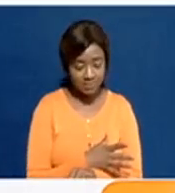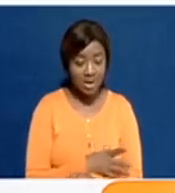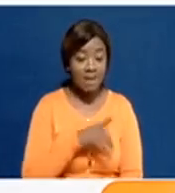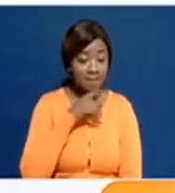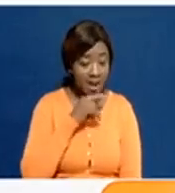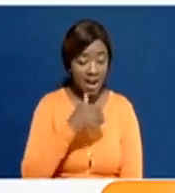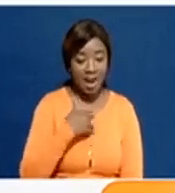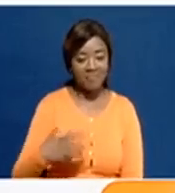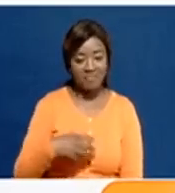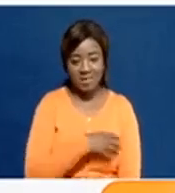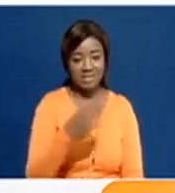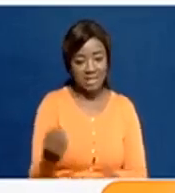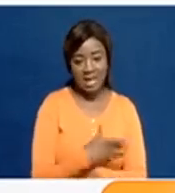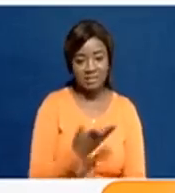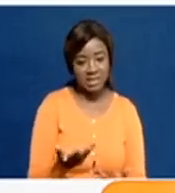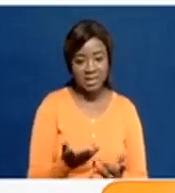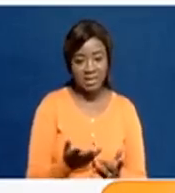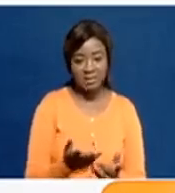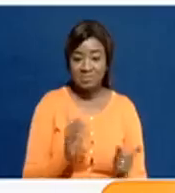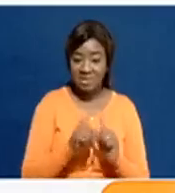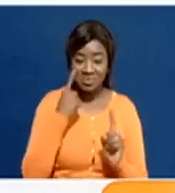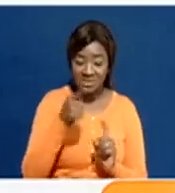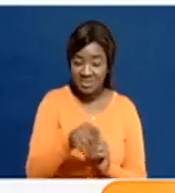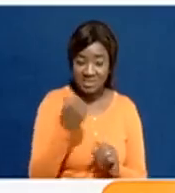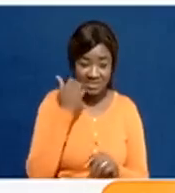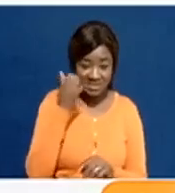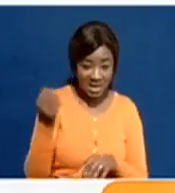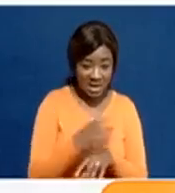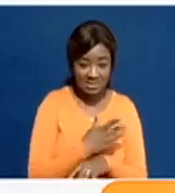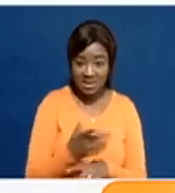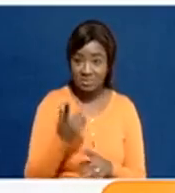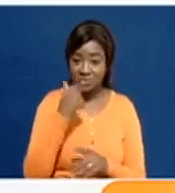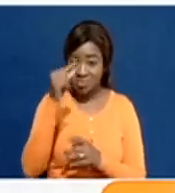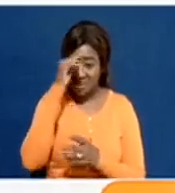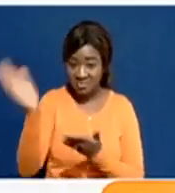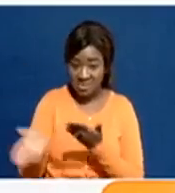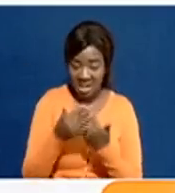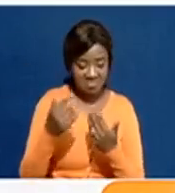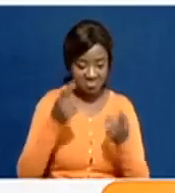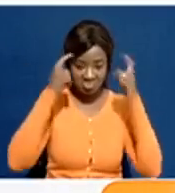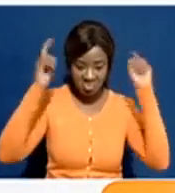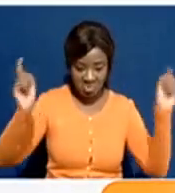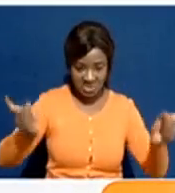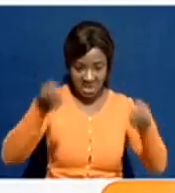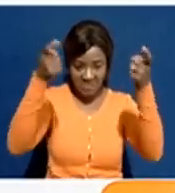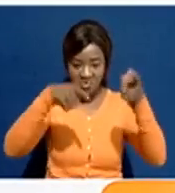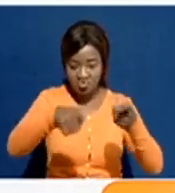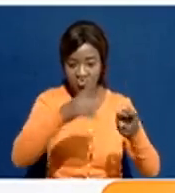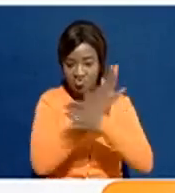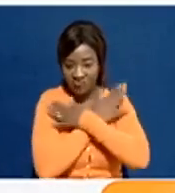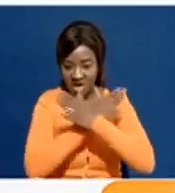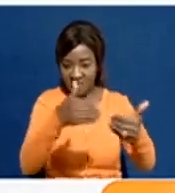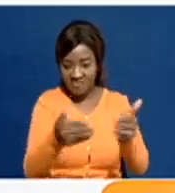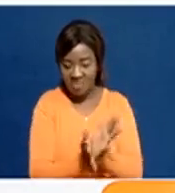of these diseases like cancer, we are basically on our own. We don't expect any help from the government at all. It's you, your friends, your